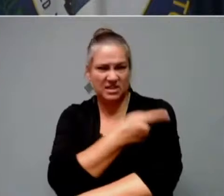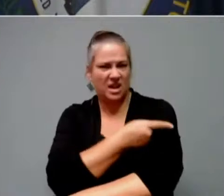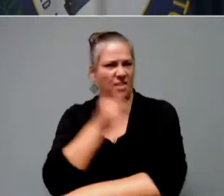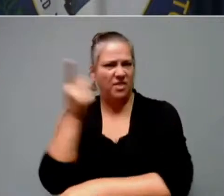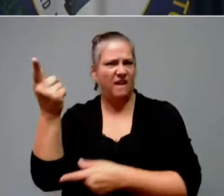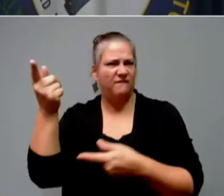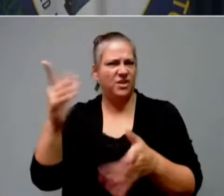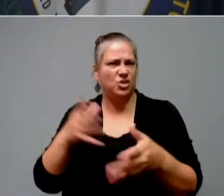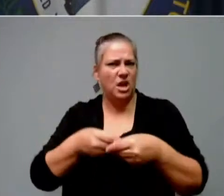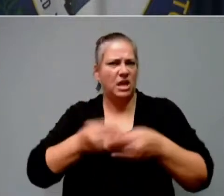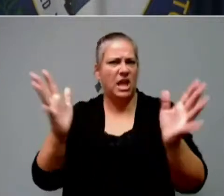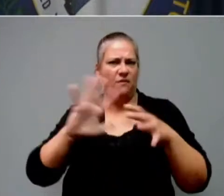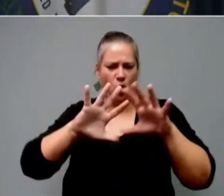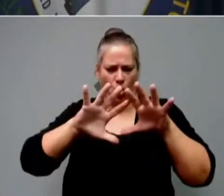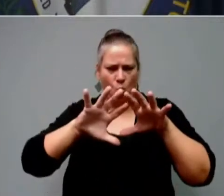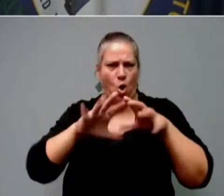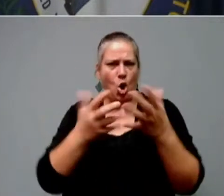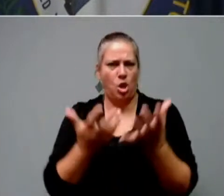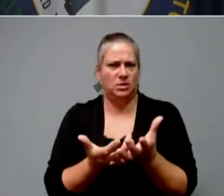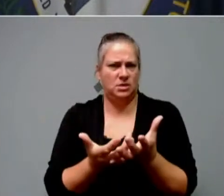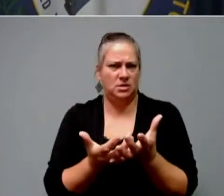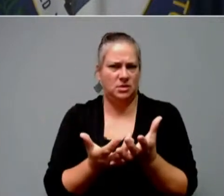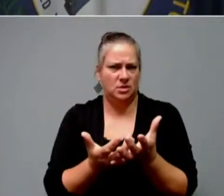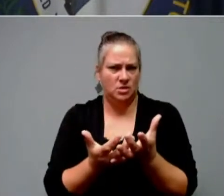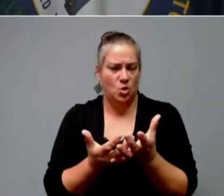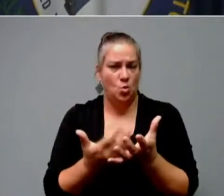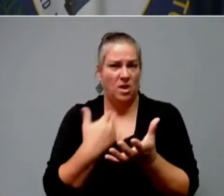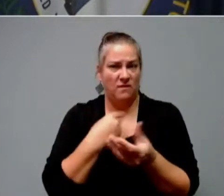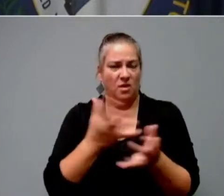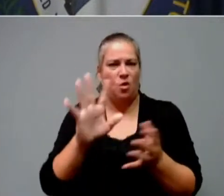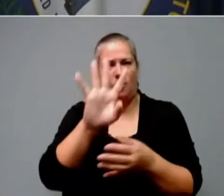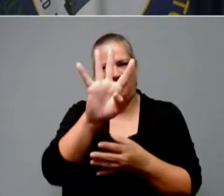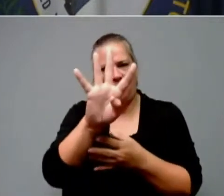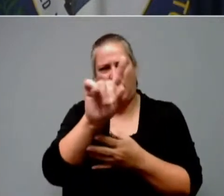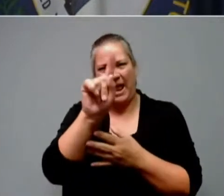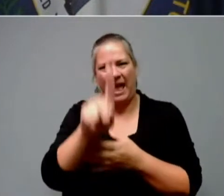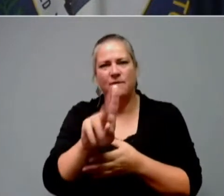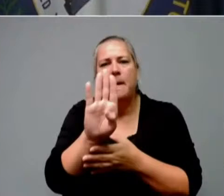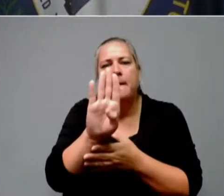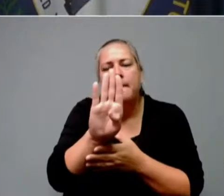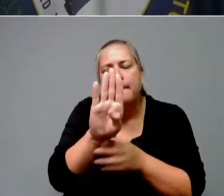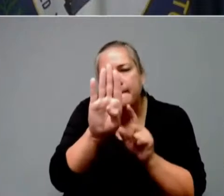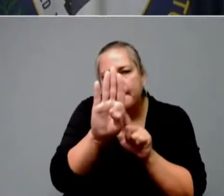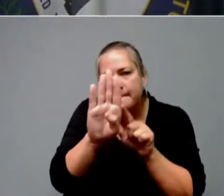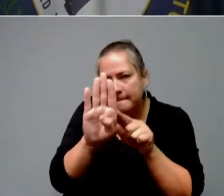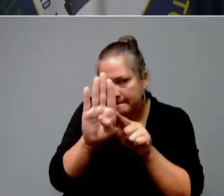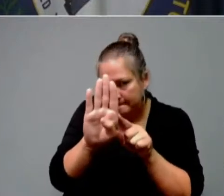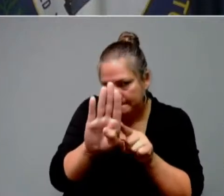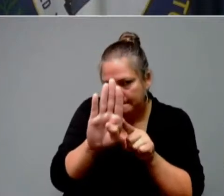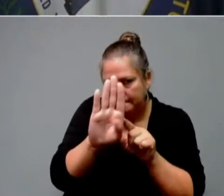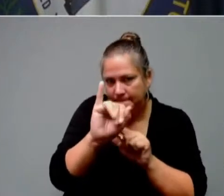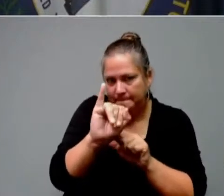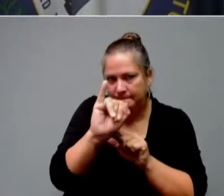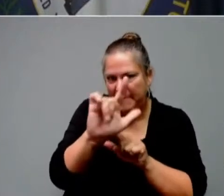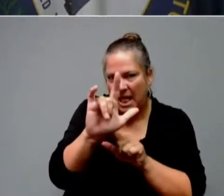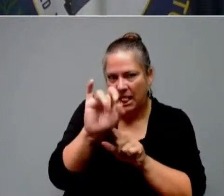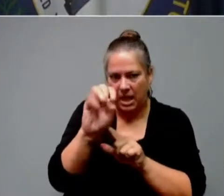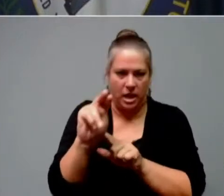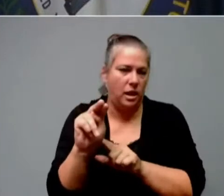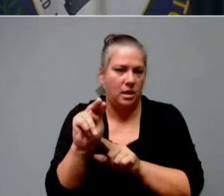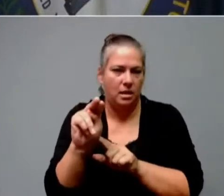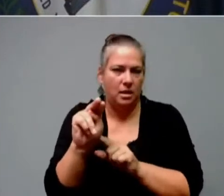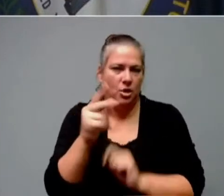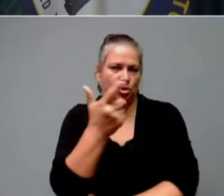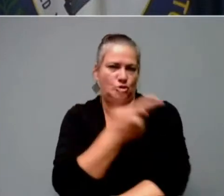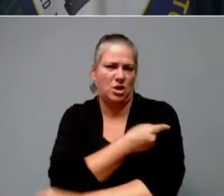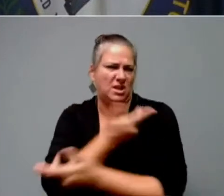according to the World Health Organization's website, almost 4.5 billion, that's billion with a B, doses of vaccine to